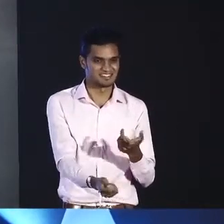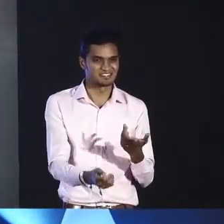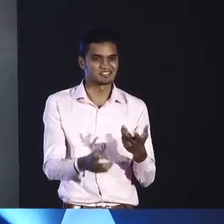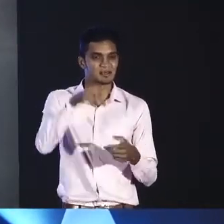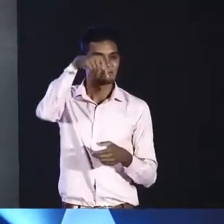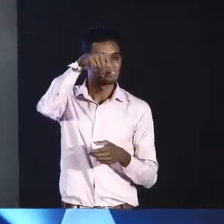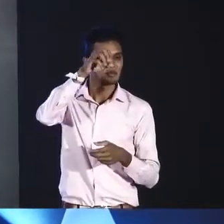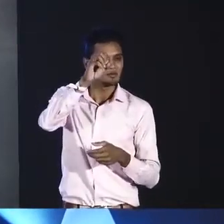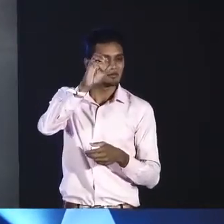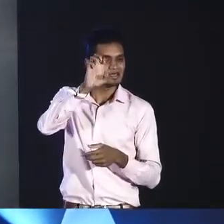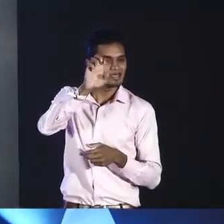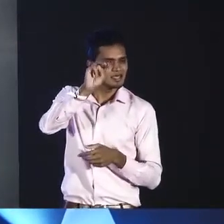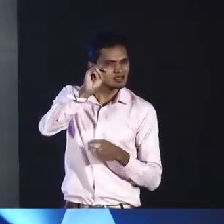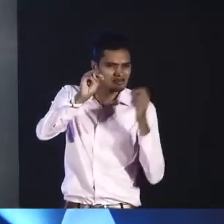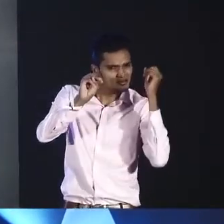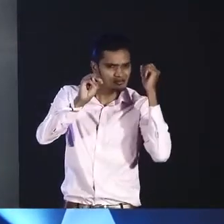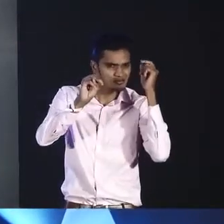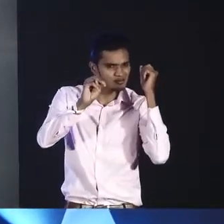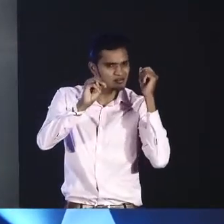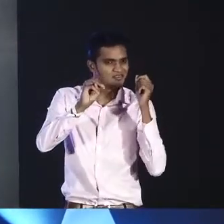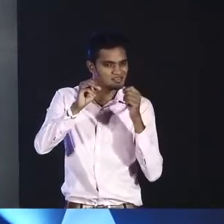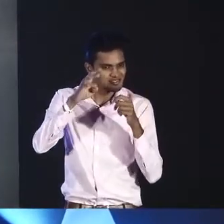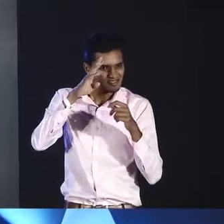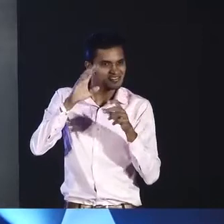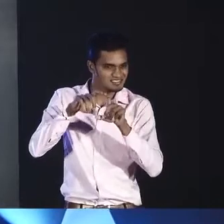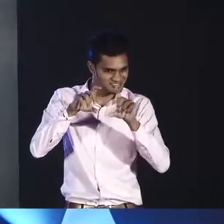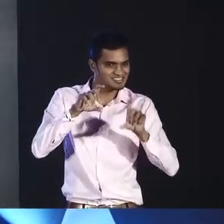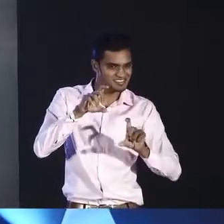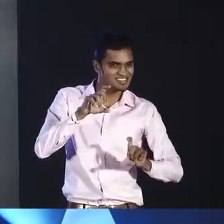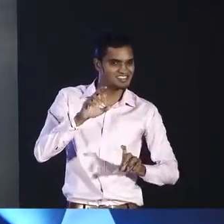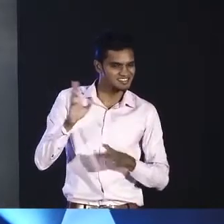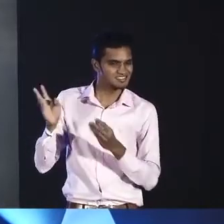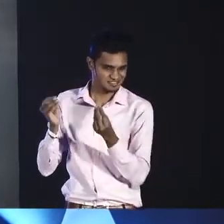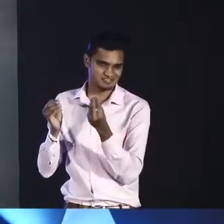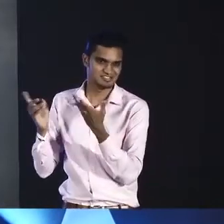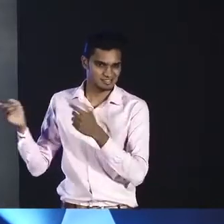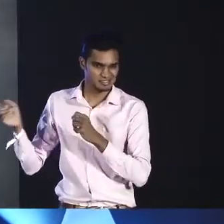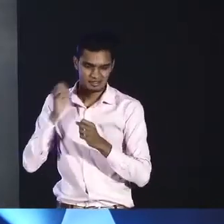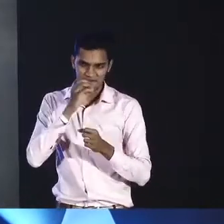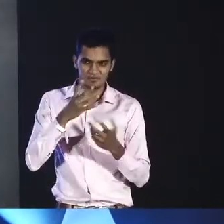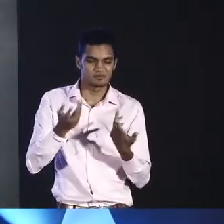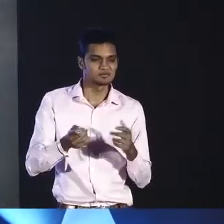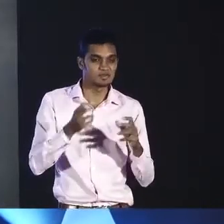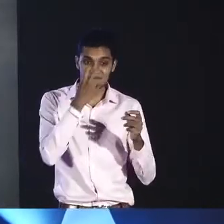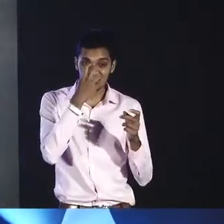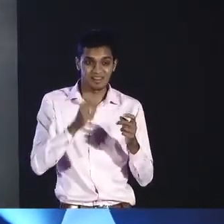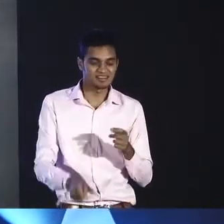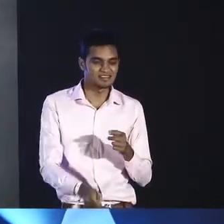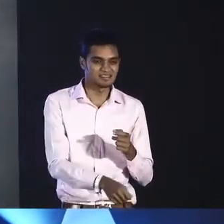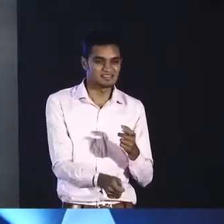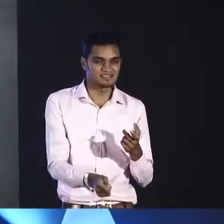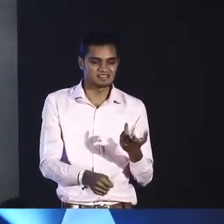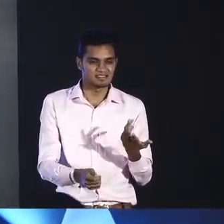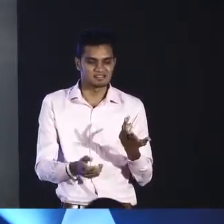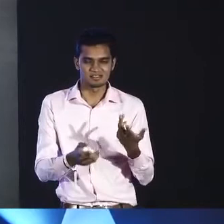can I boast I see? Perhaps there's a spirit beside me who in fact pities me. Looks at